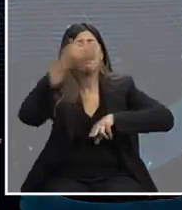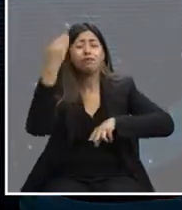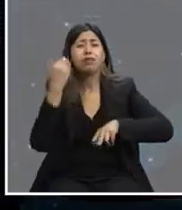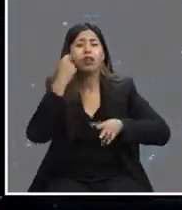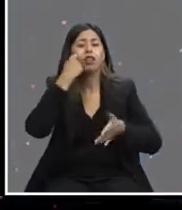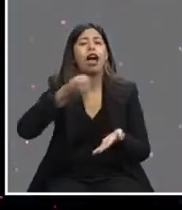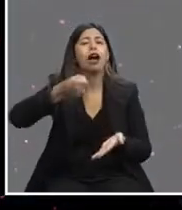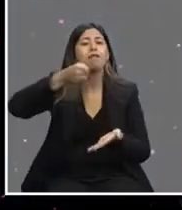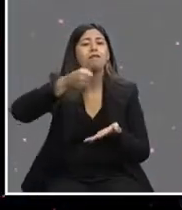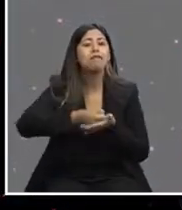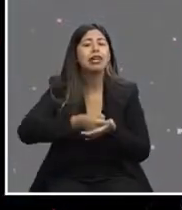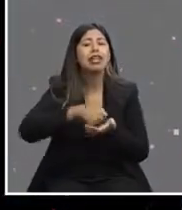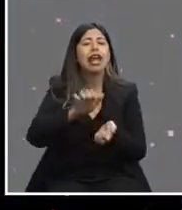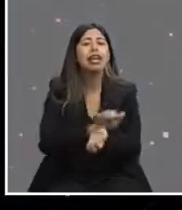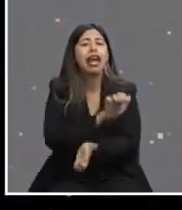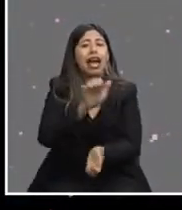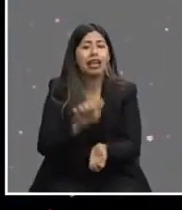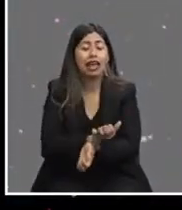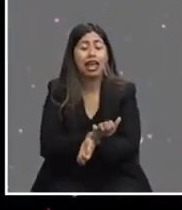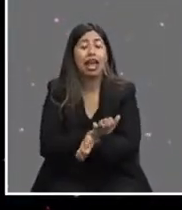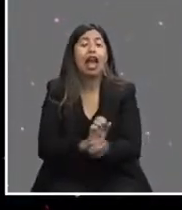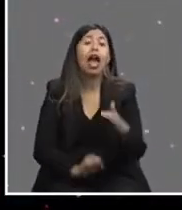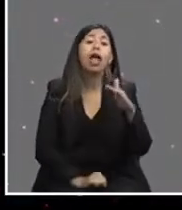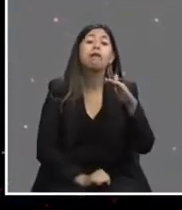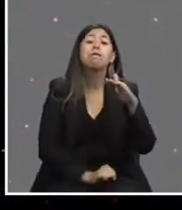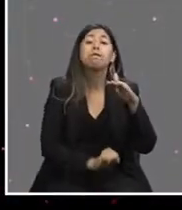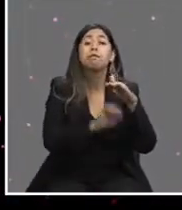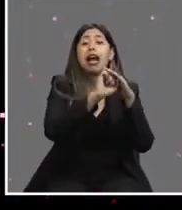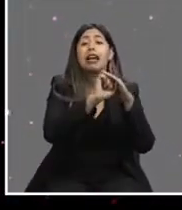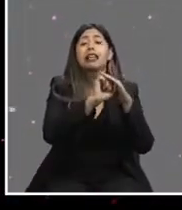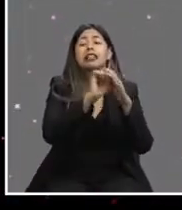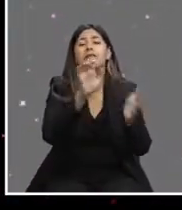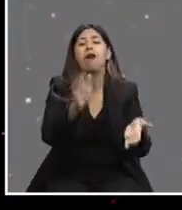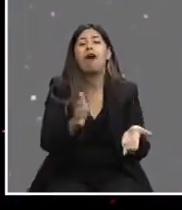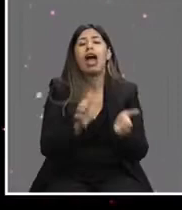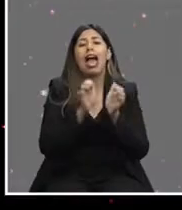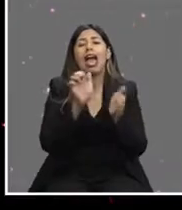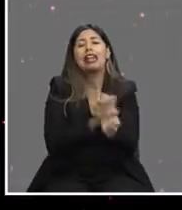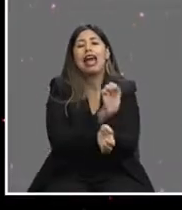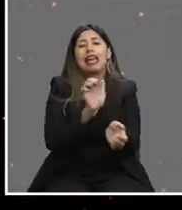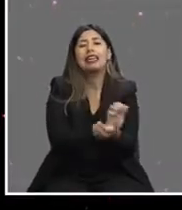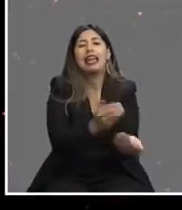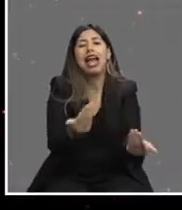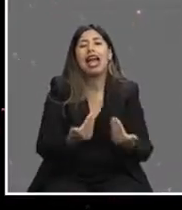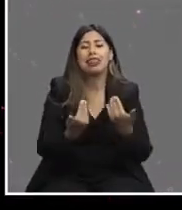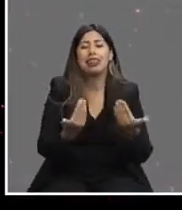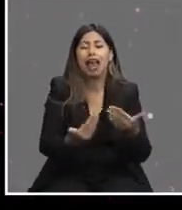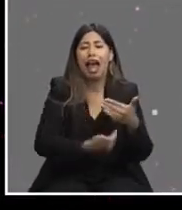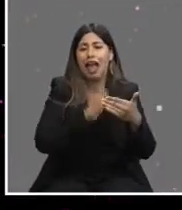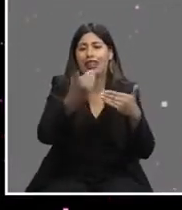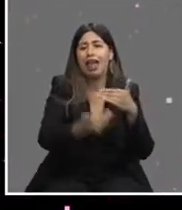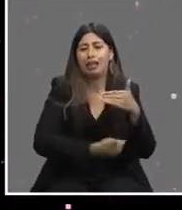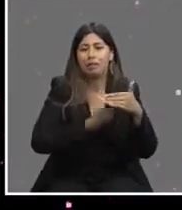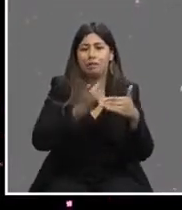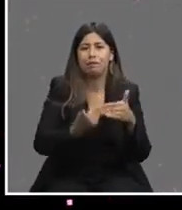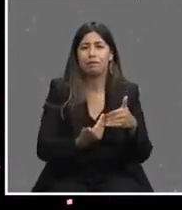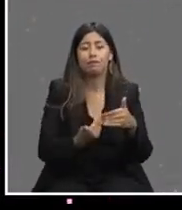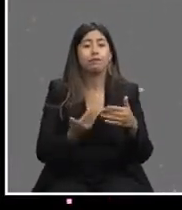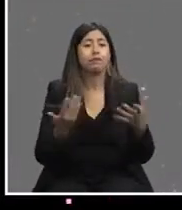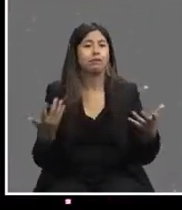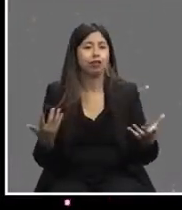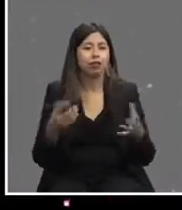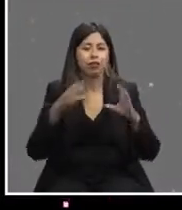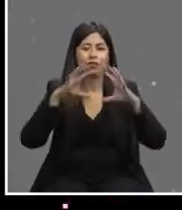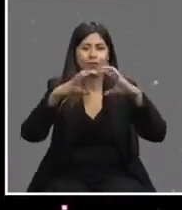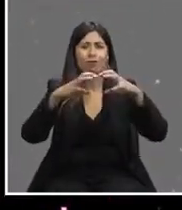input. In primates and later in humans, the striatum fulfills this function by rewarding us with dopamine whenever